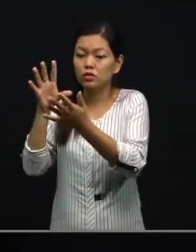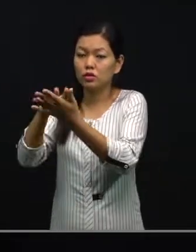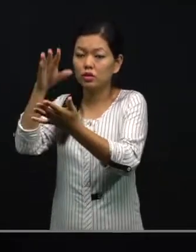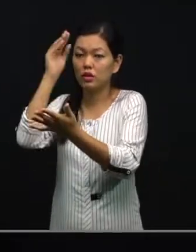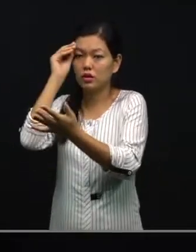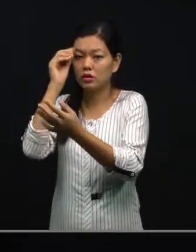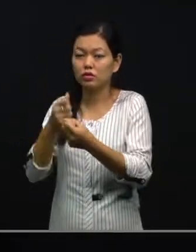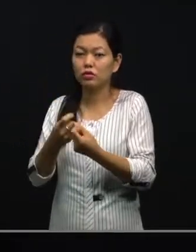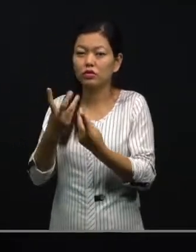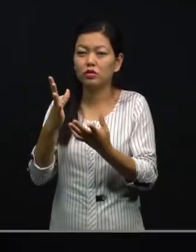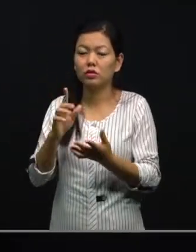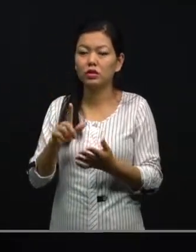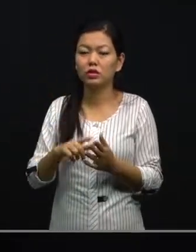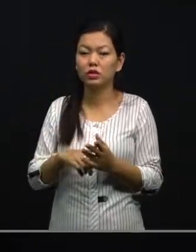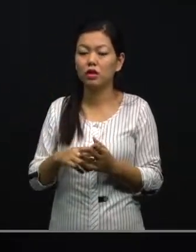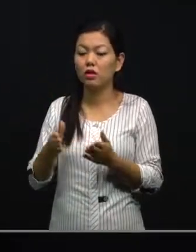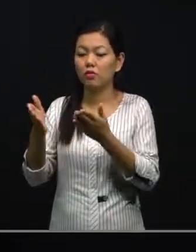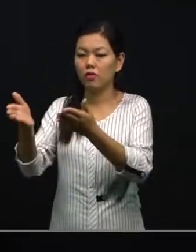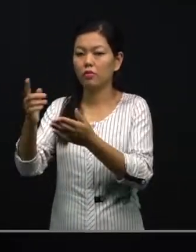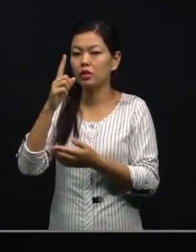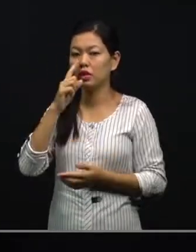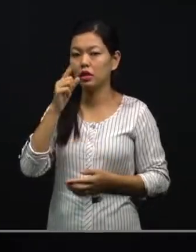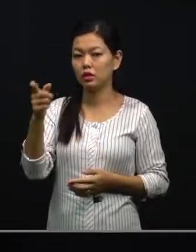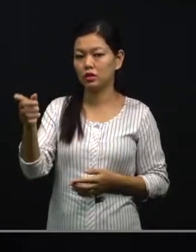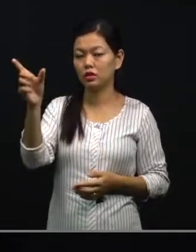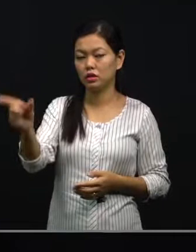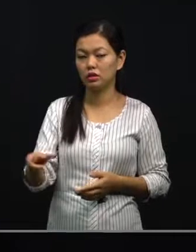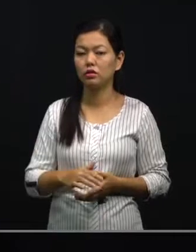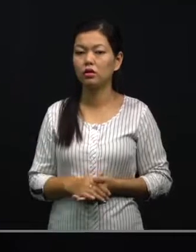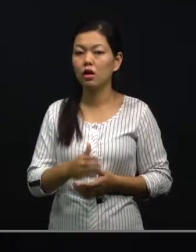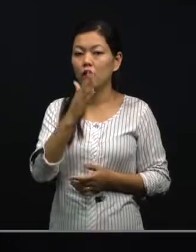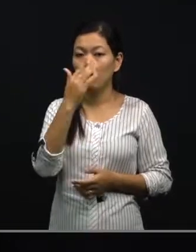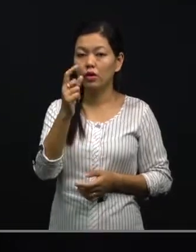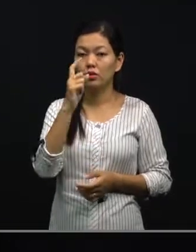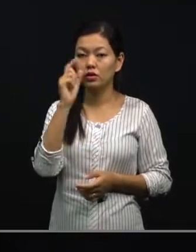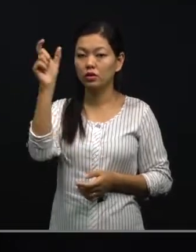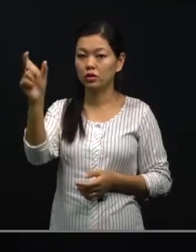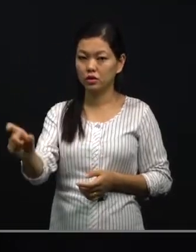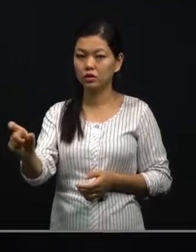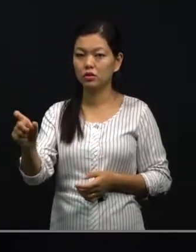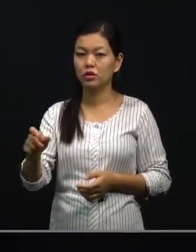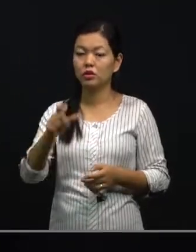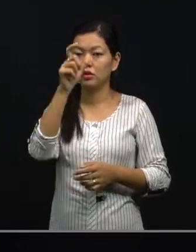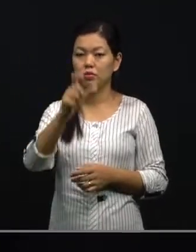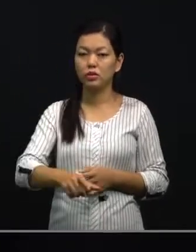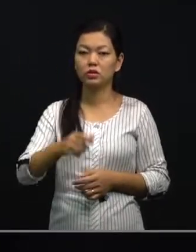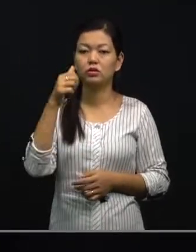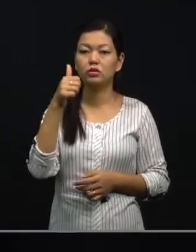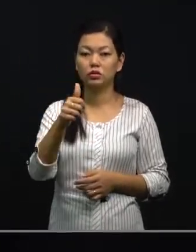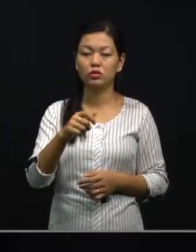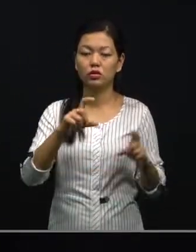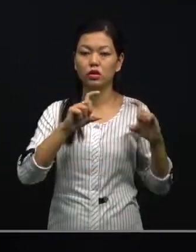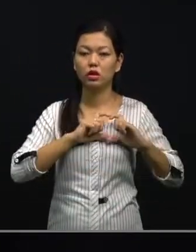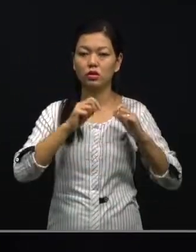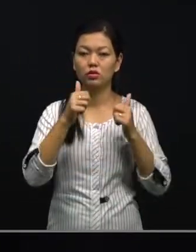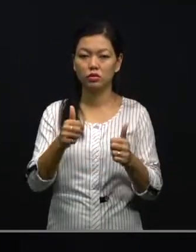here. The ghost character is also a very interesting character because through the reverse of roles, like I